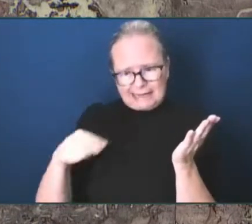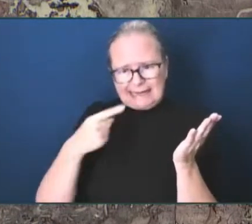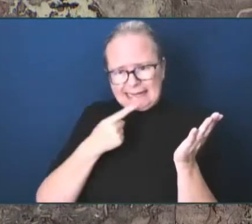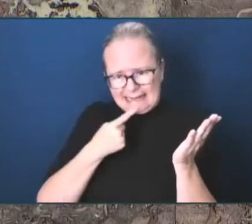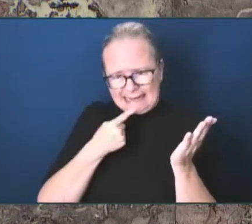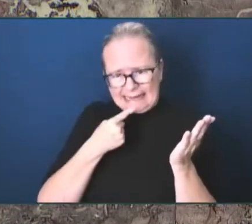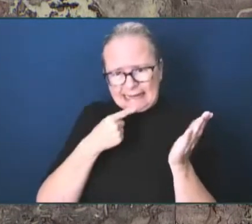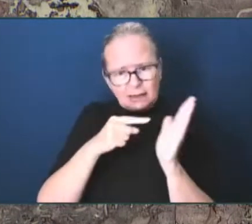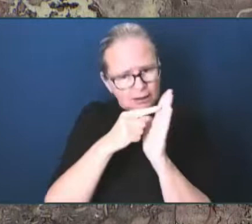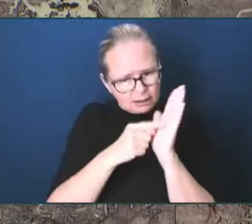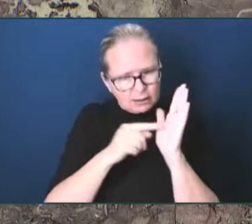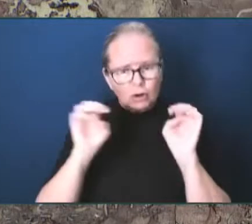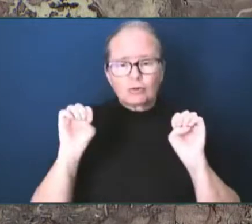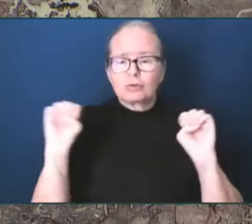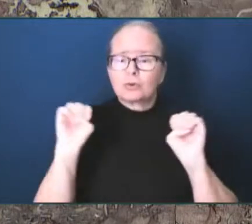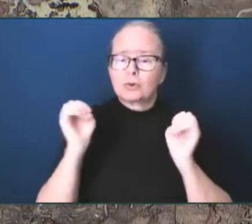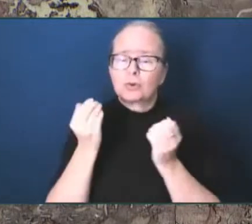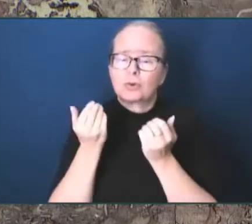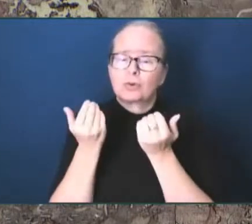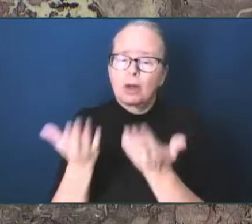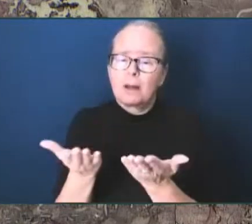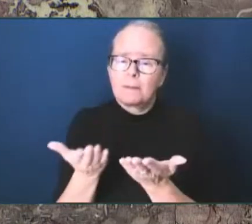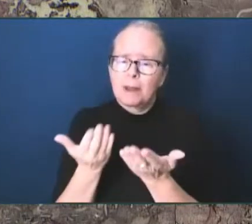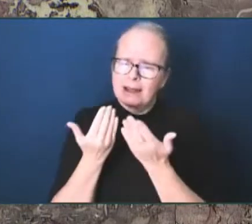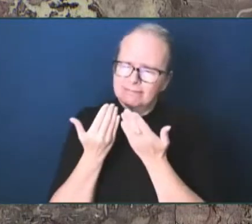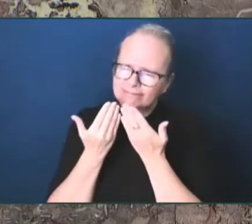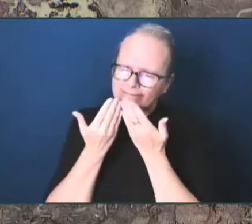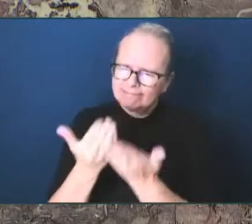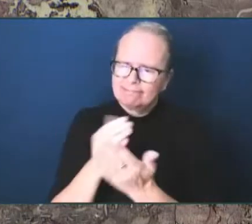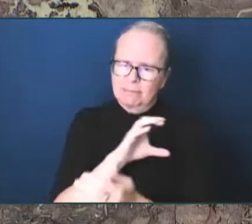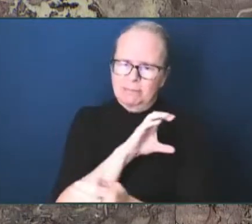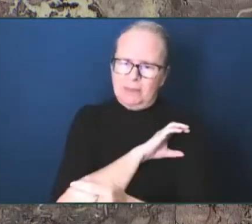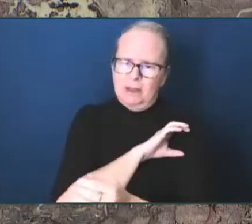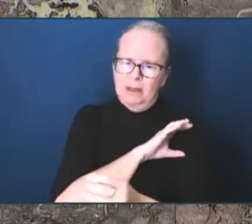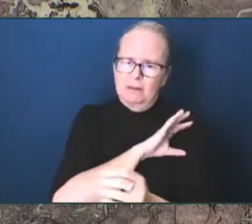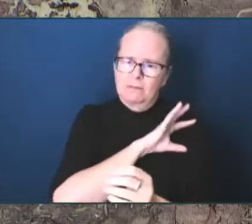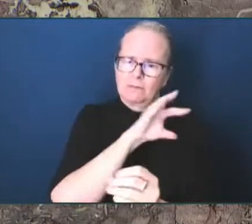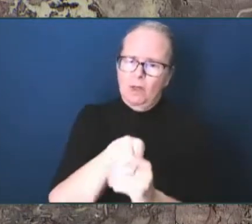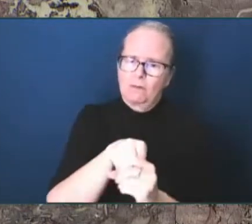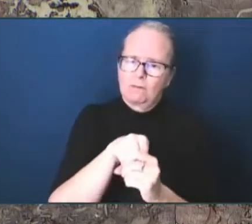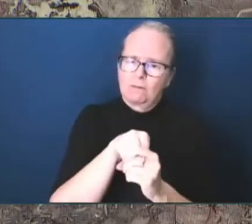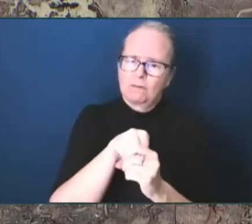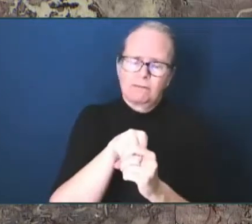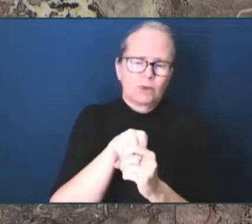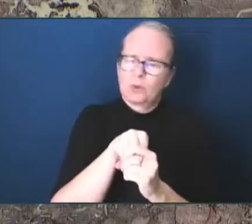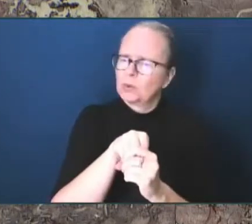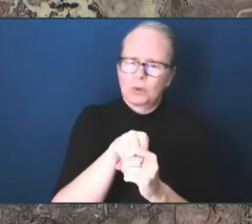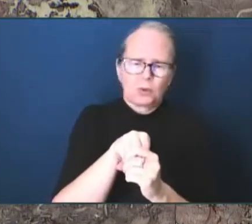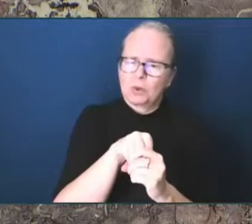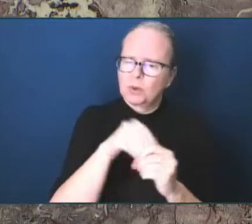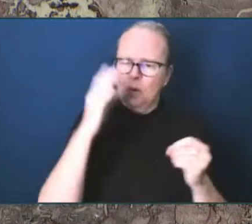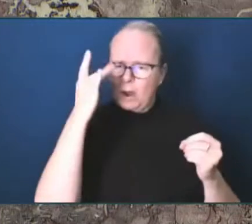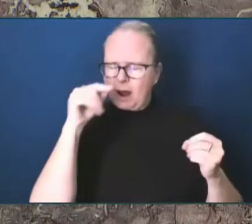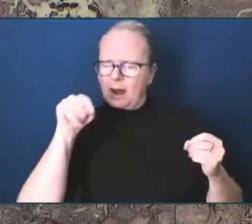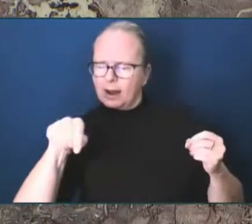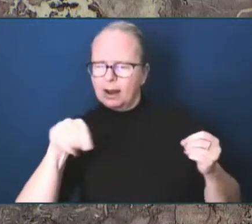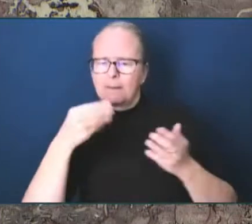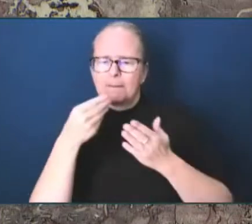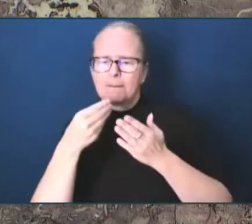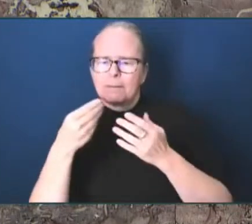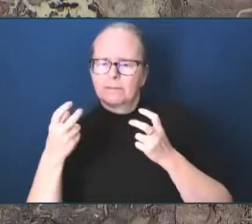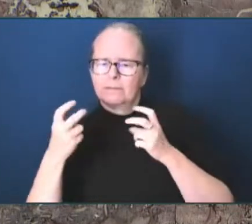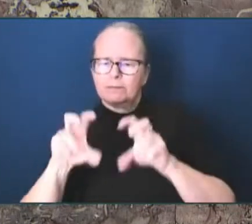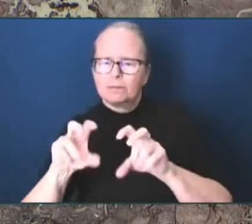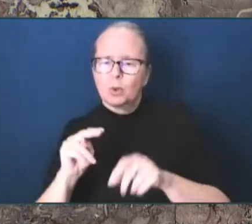interventions, and that's why we have funded the North Shore Peer-Assisted Care Team, which in its first year of operation